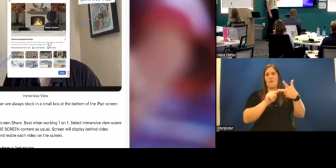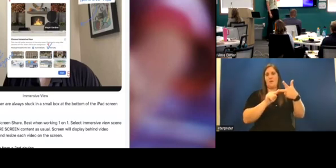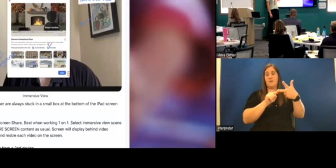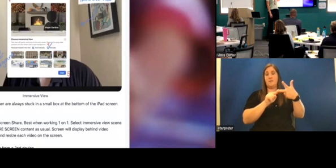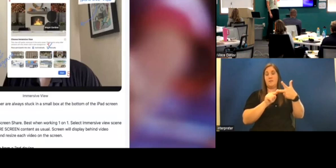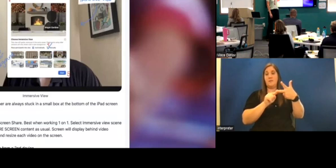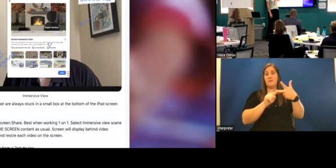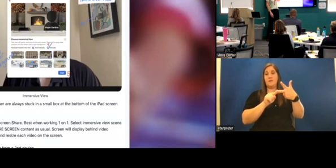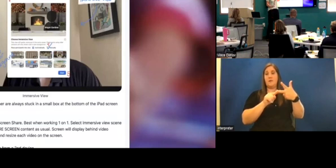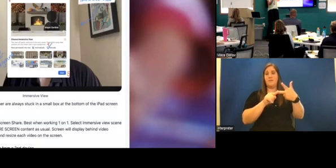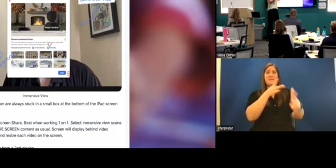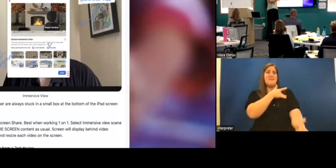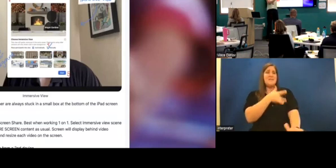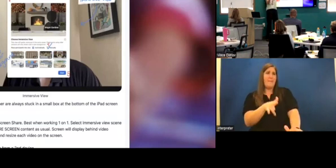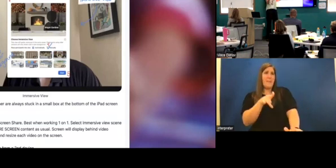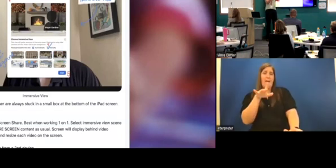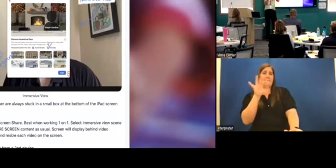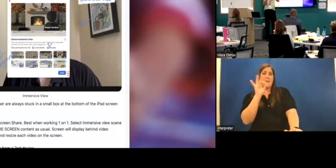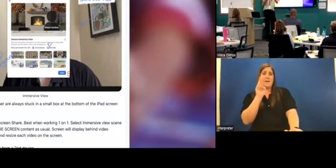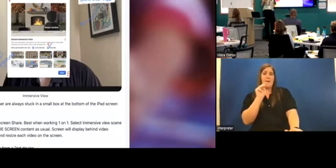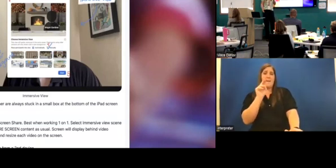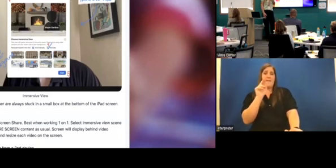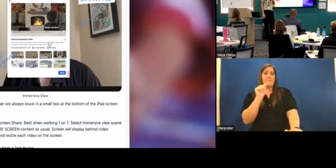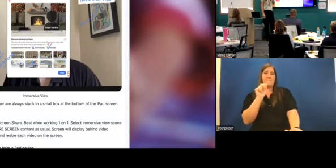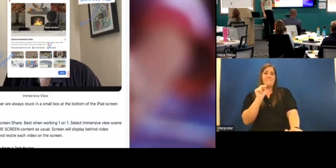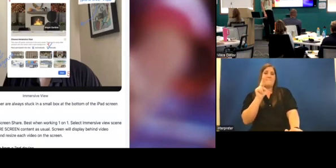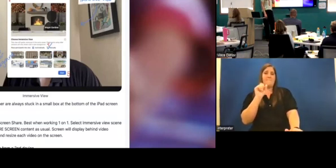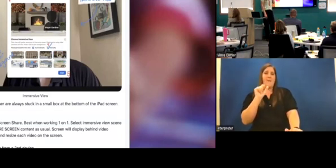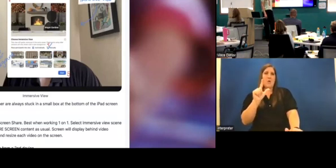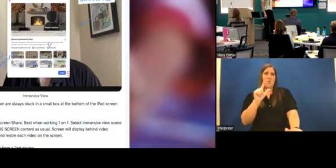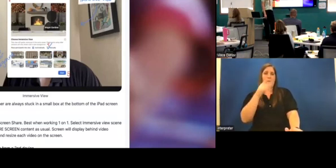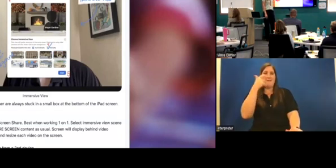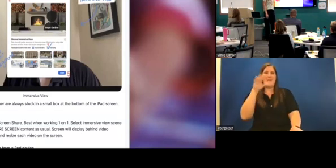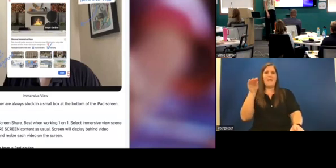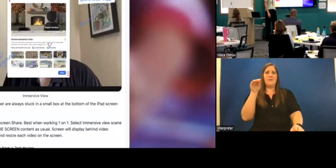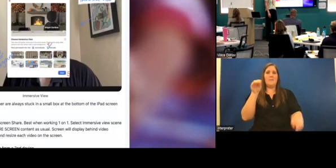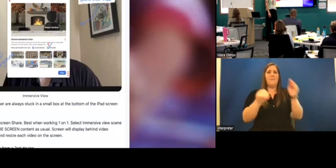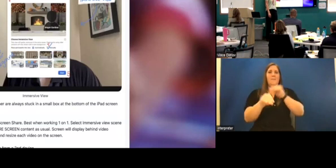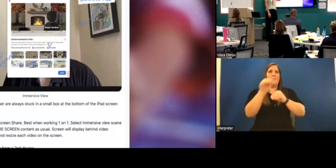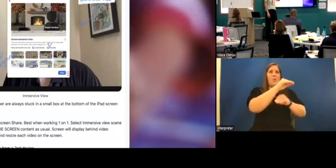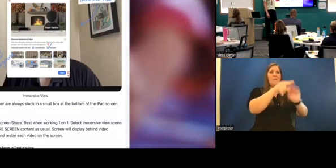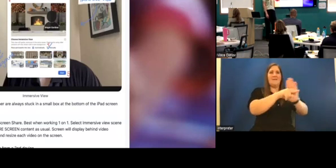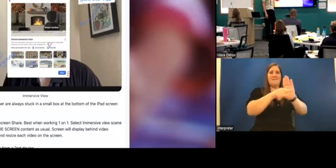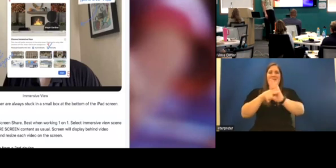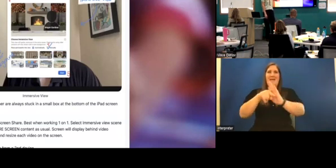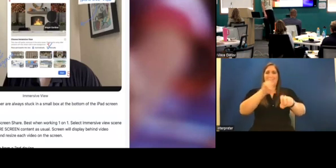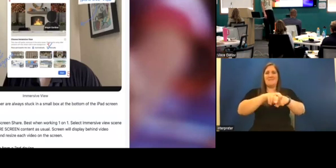lot of times I click on manual, because then you can move them into different chairs, but I don't think it really matters between manual and